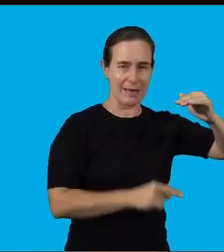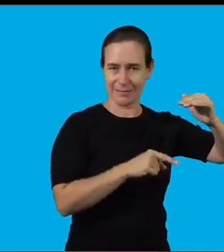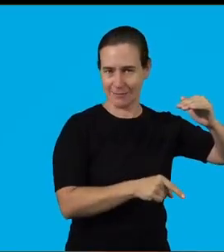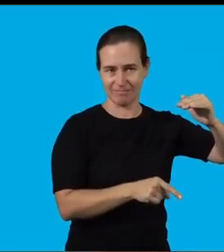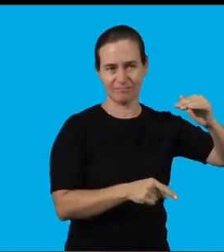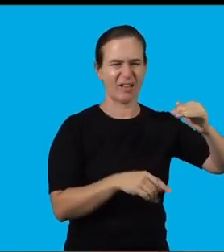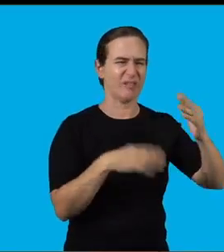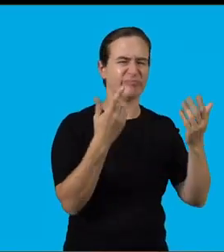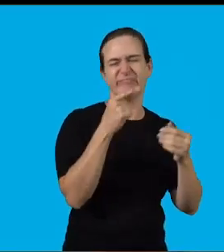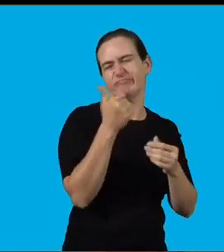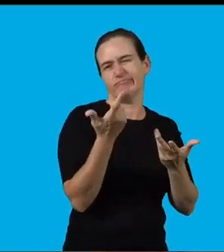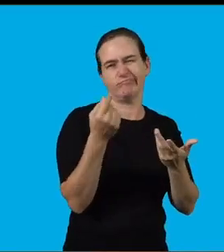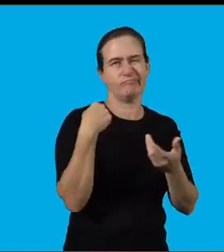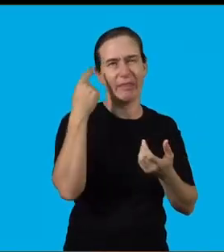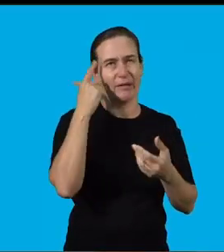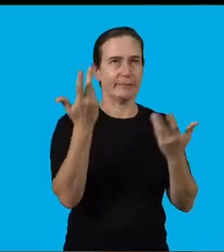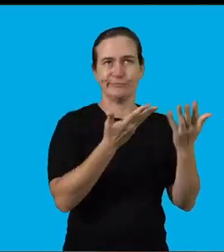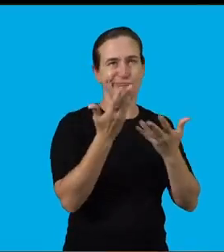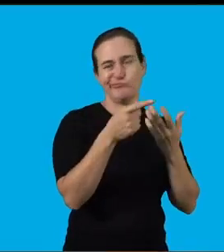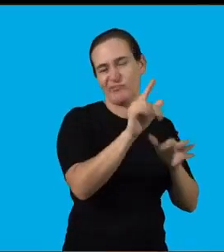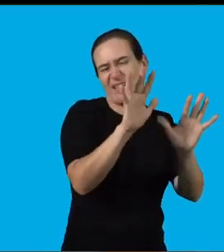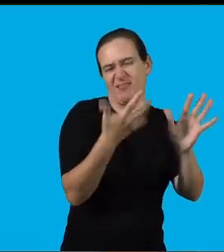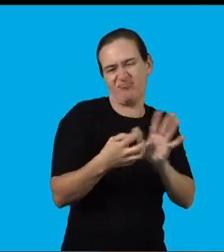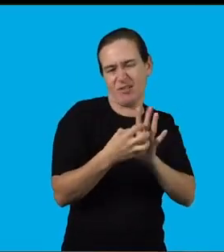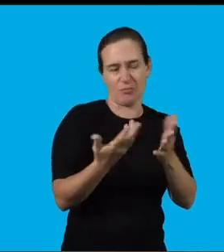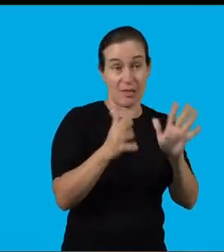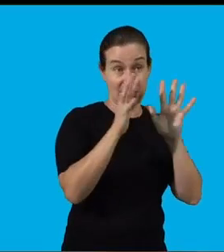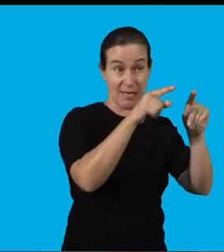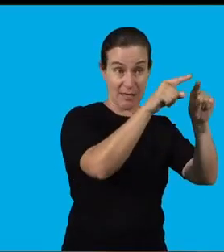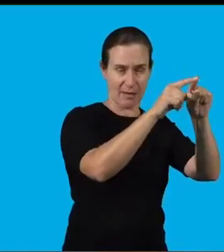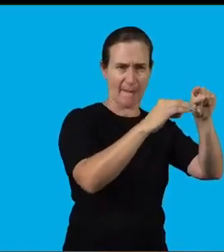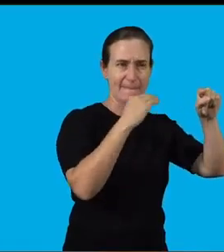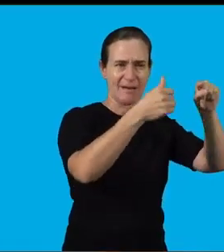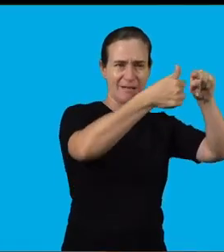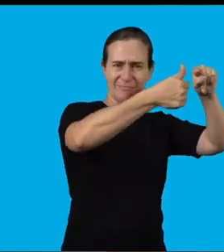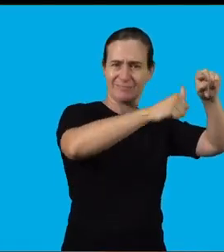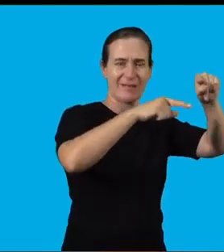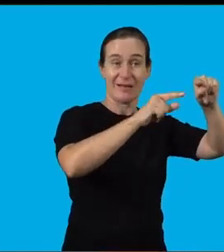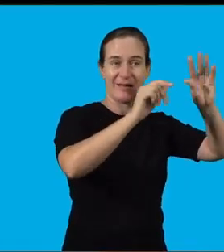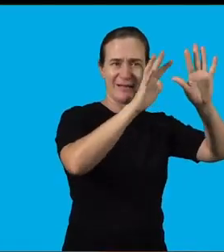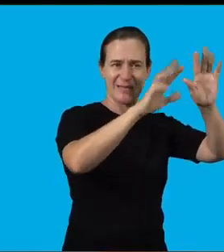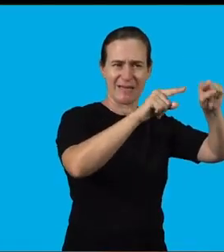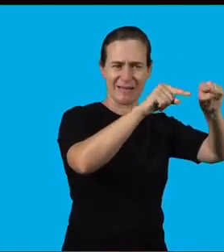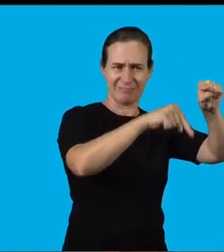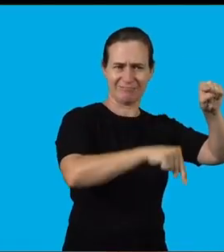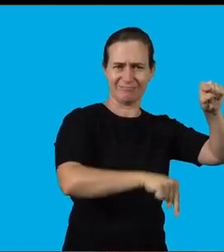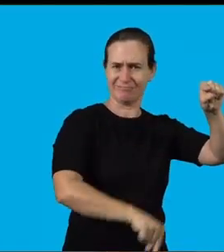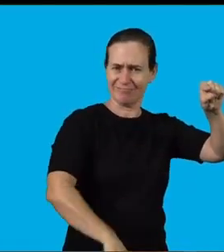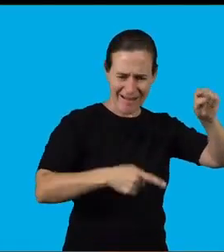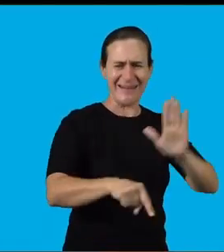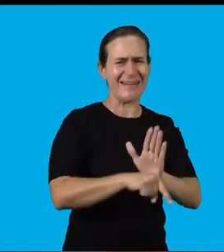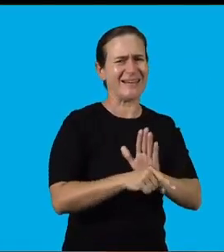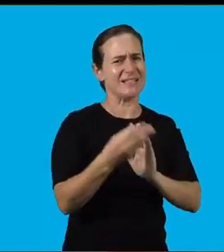take I don't know what this value is, but let's just say this value is 10. You can see that this value for y is much less,